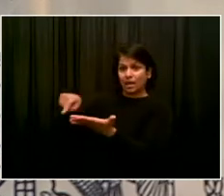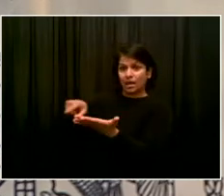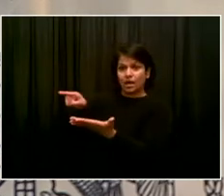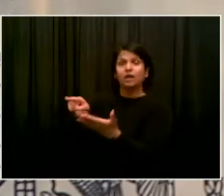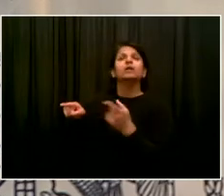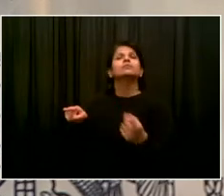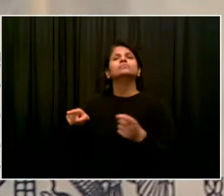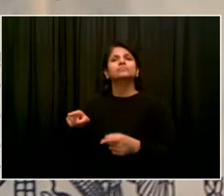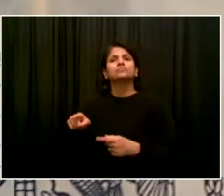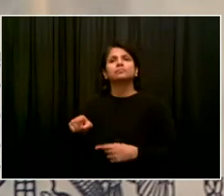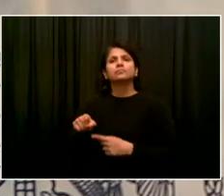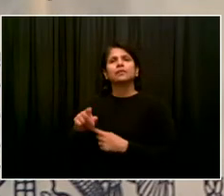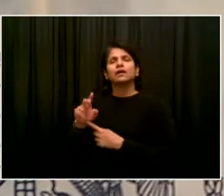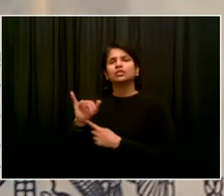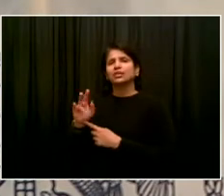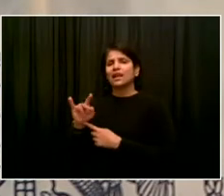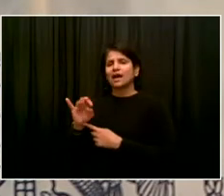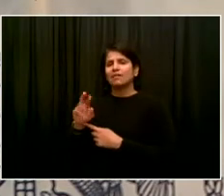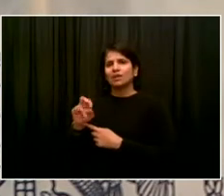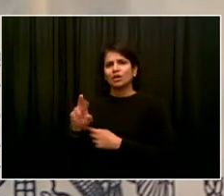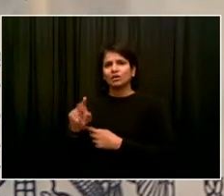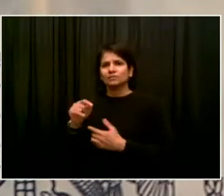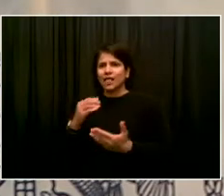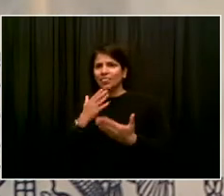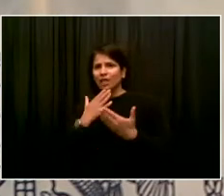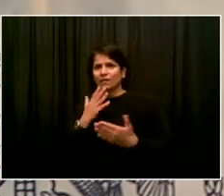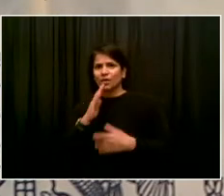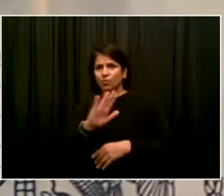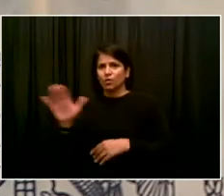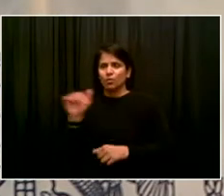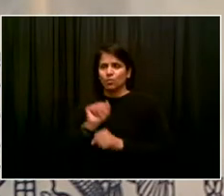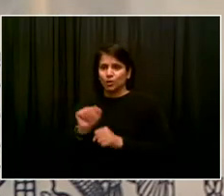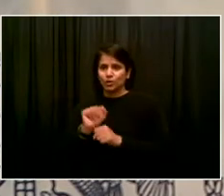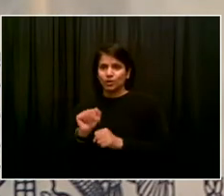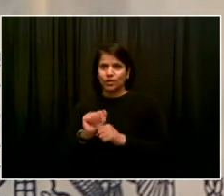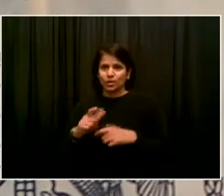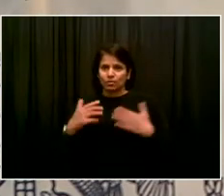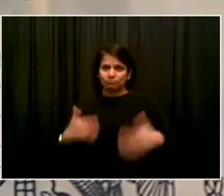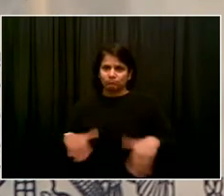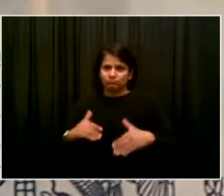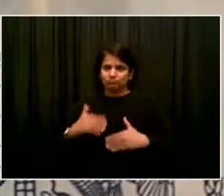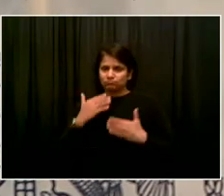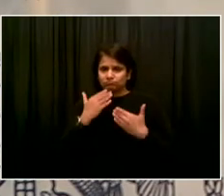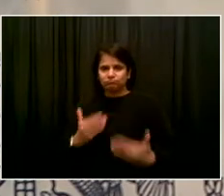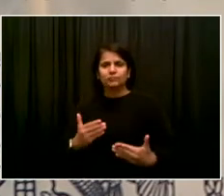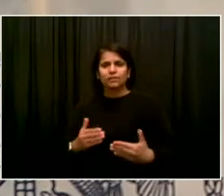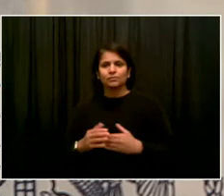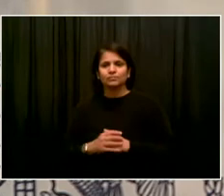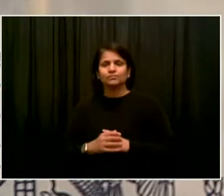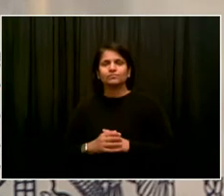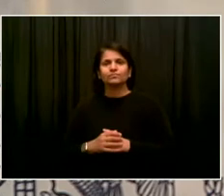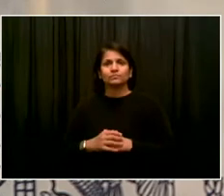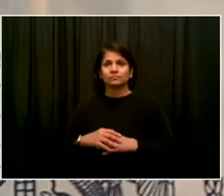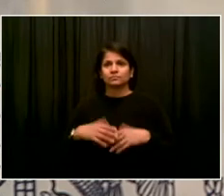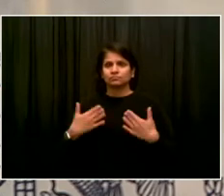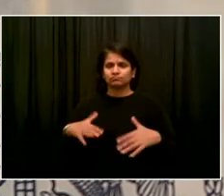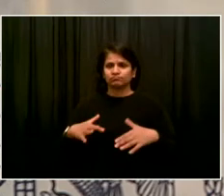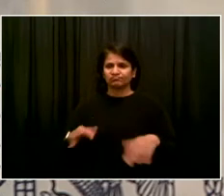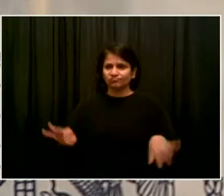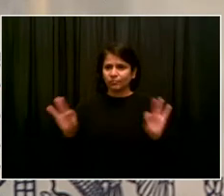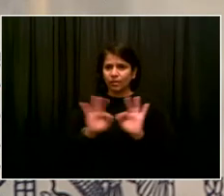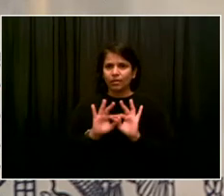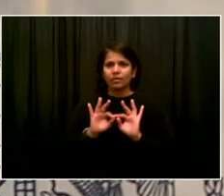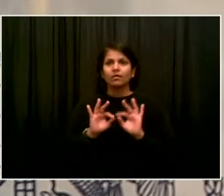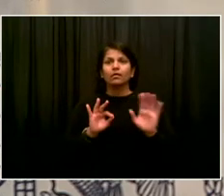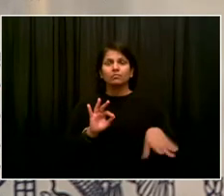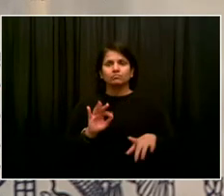You did incredible work, incredible hard work, groundbreaking work, nation-leading work on this commission.